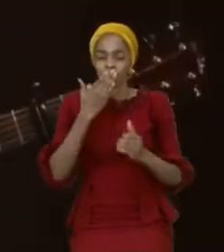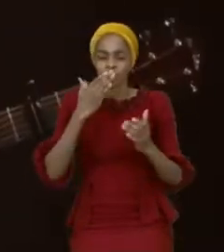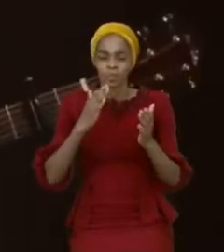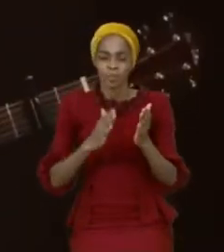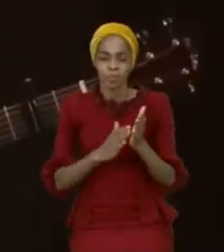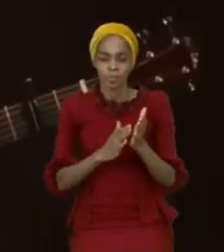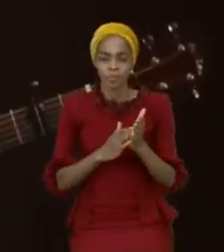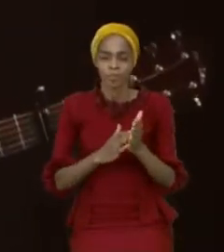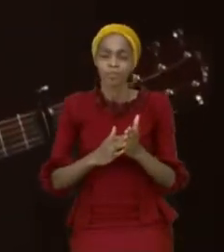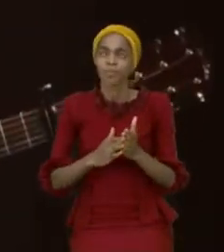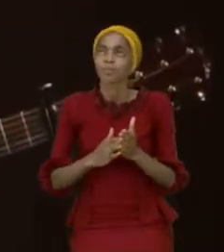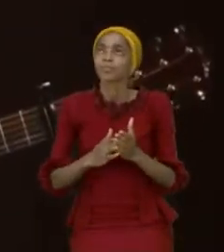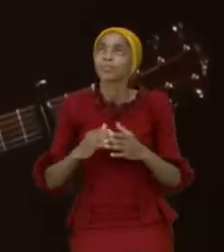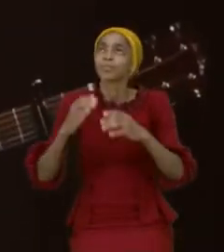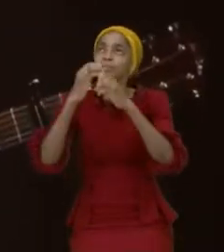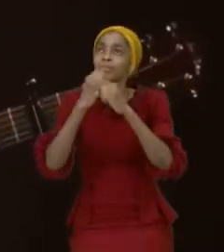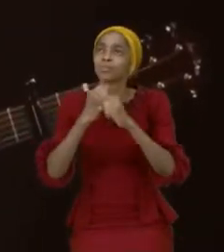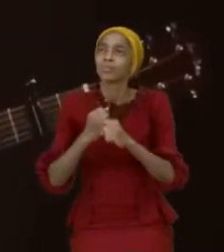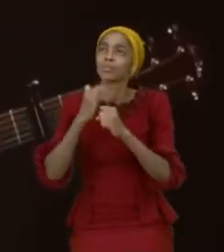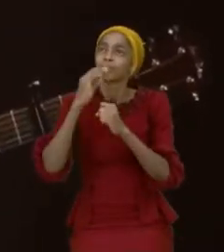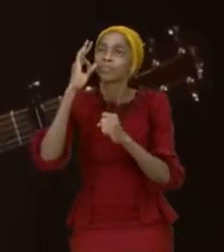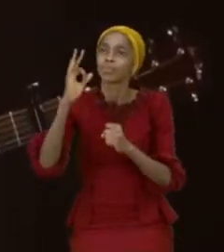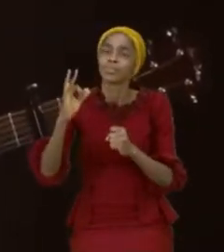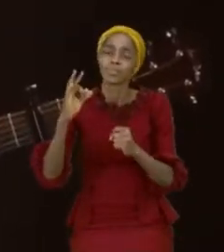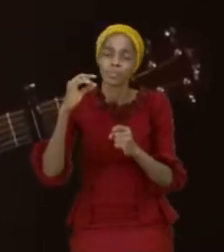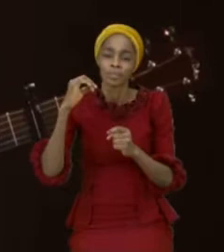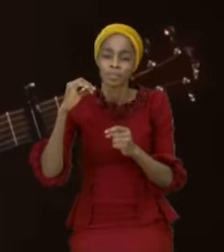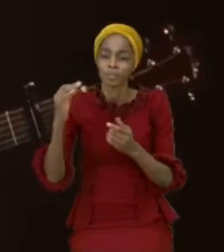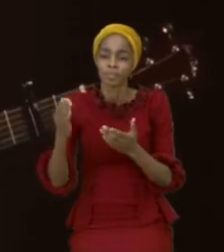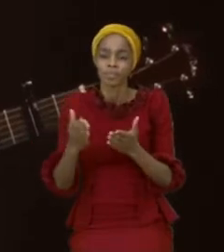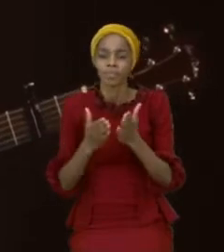your song and your spoken word.